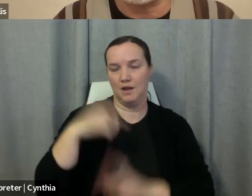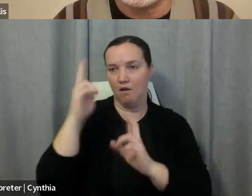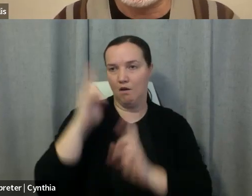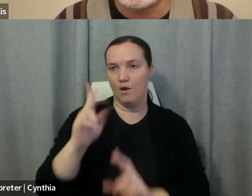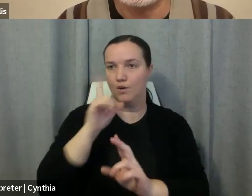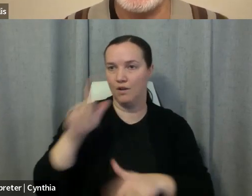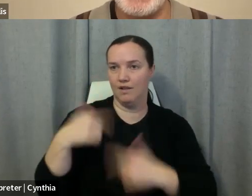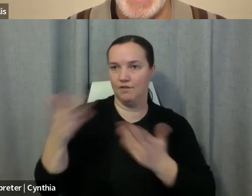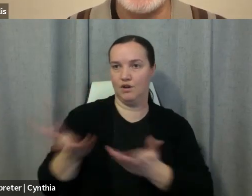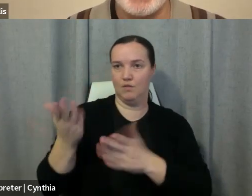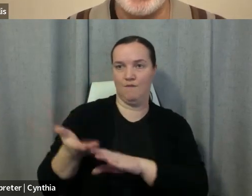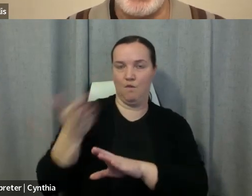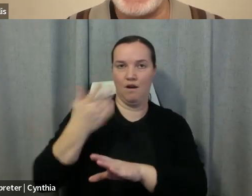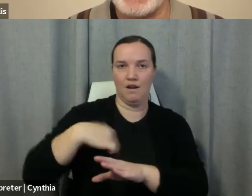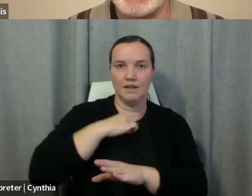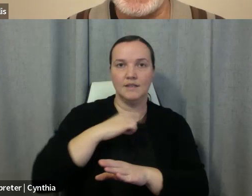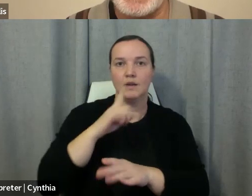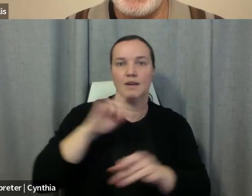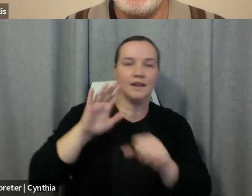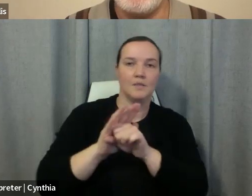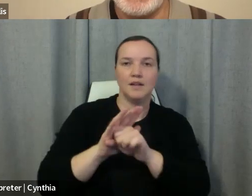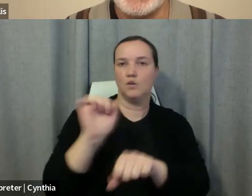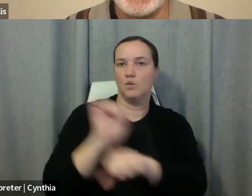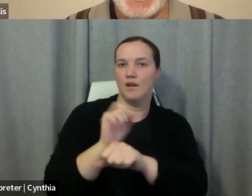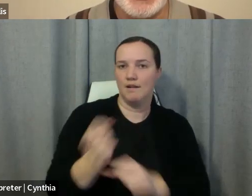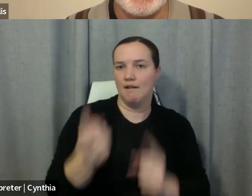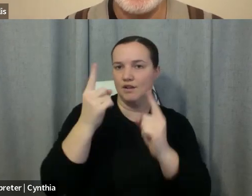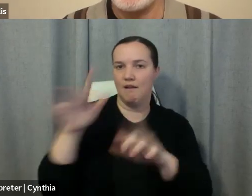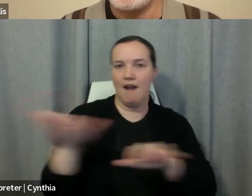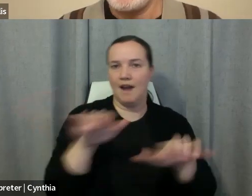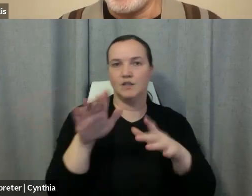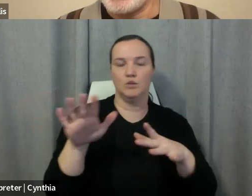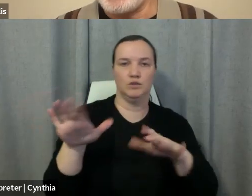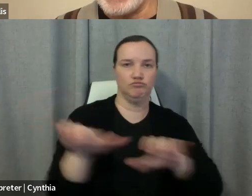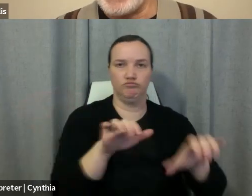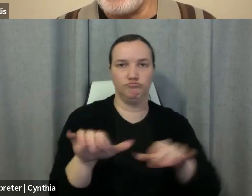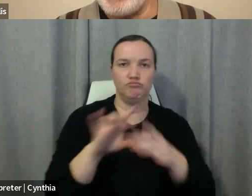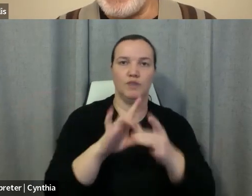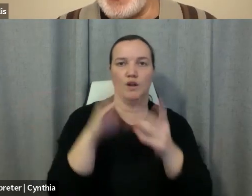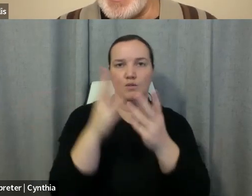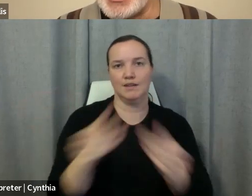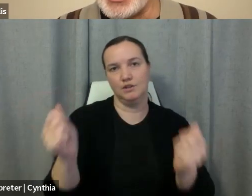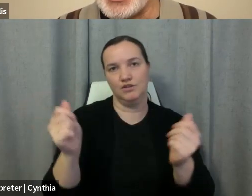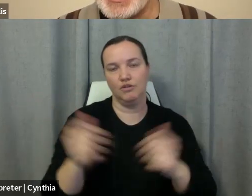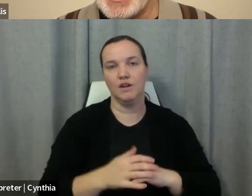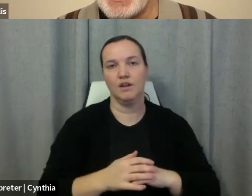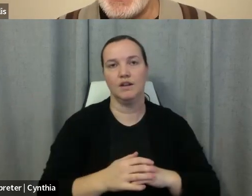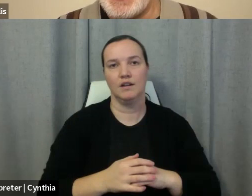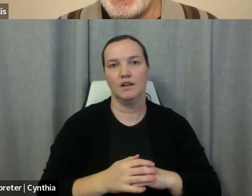working toward understanding and actionable practices of reconciliation. Okay, thank you very, very